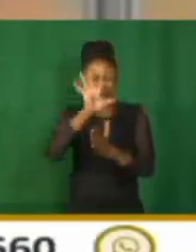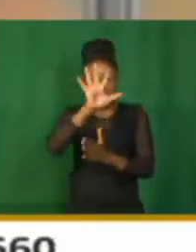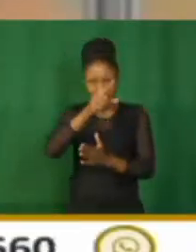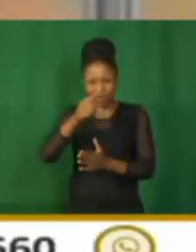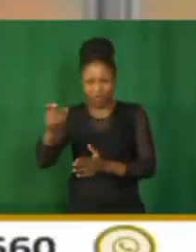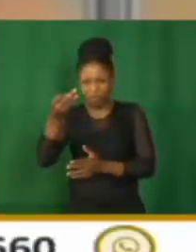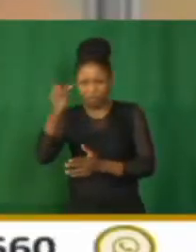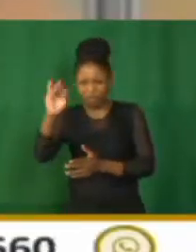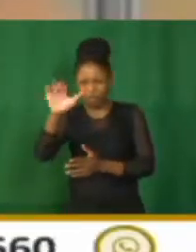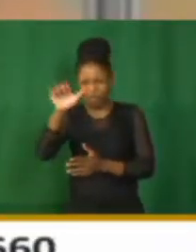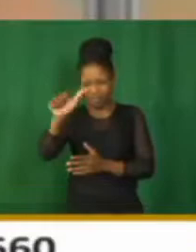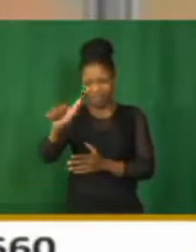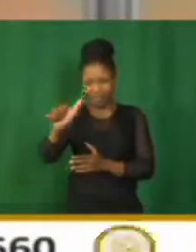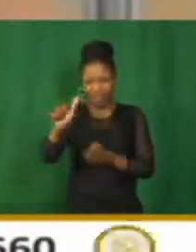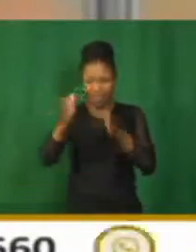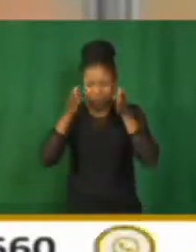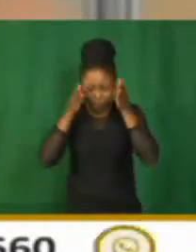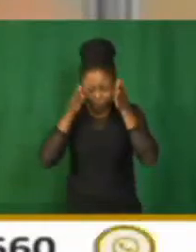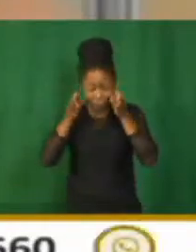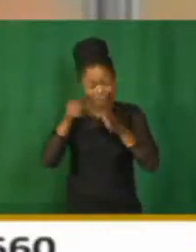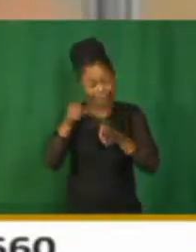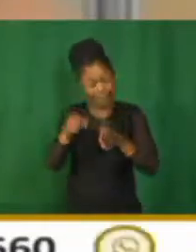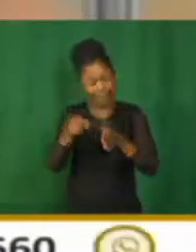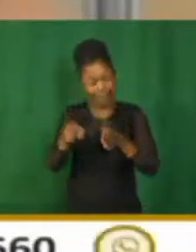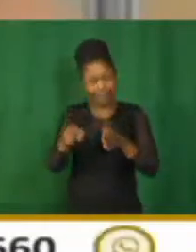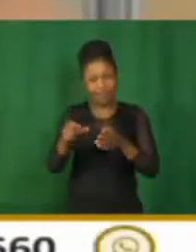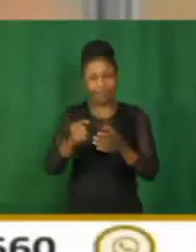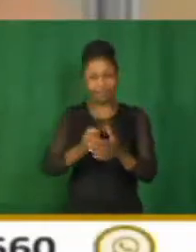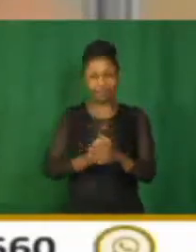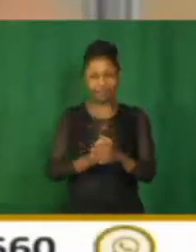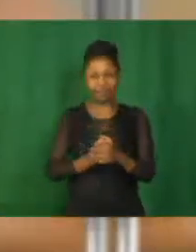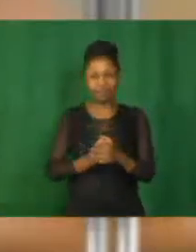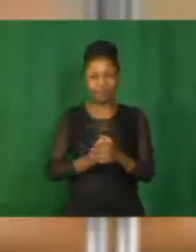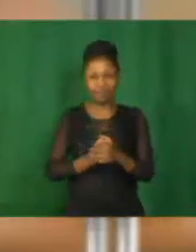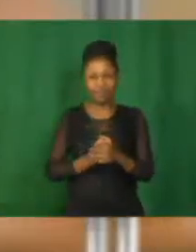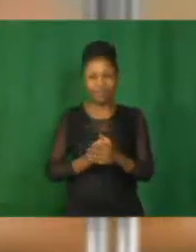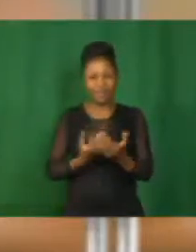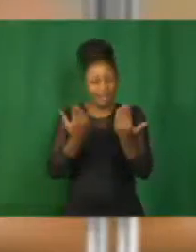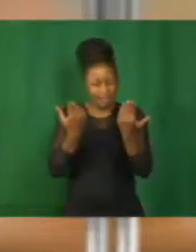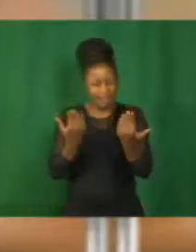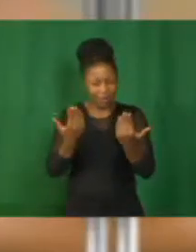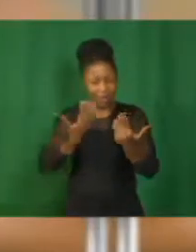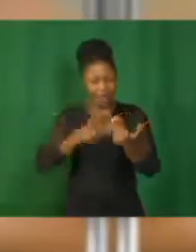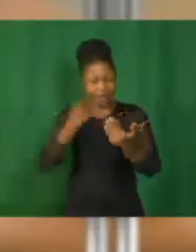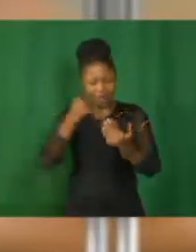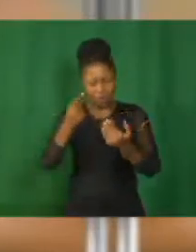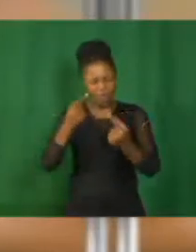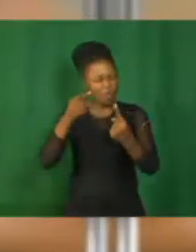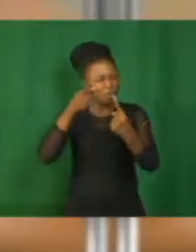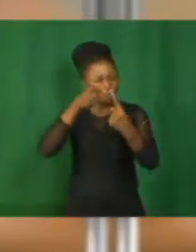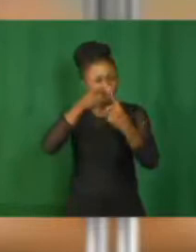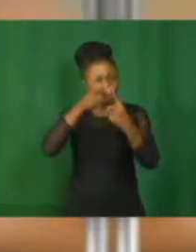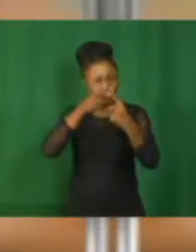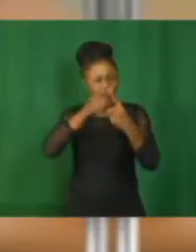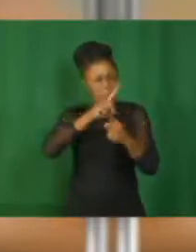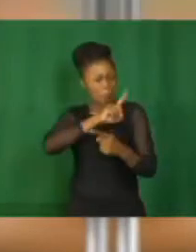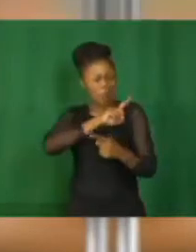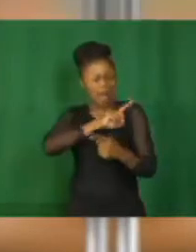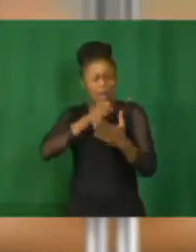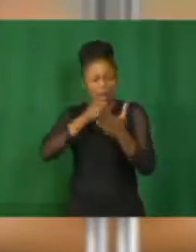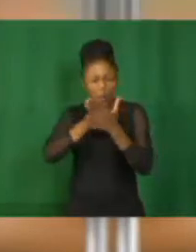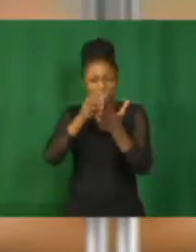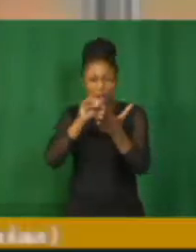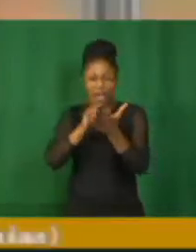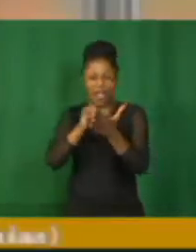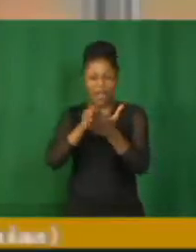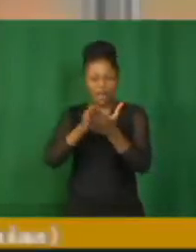on today. Now, let us look at the rationale. Why is it important for you to